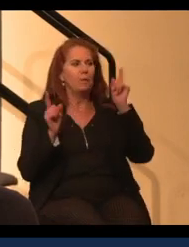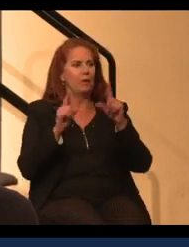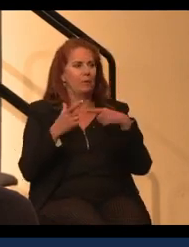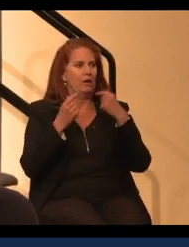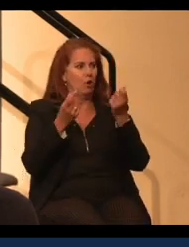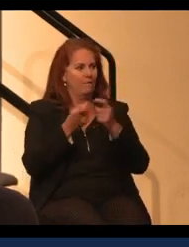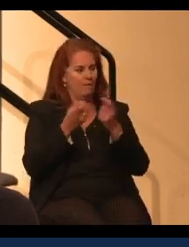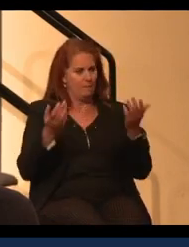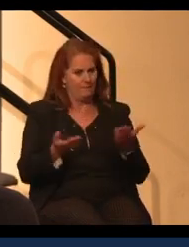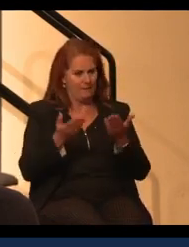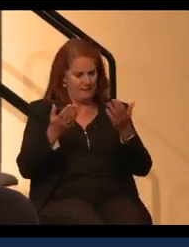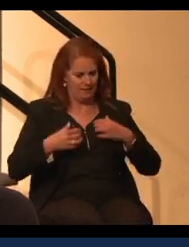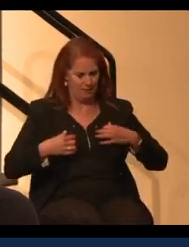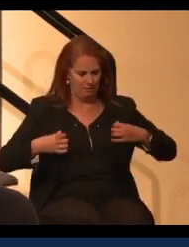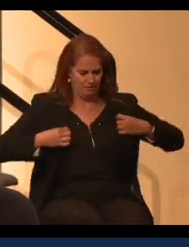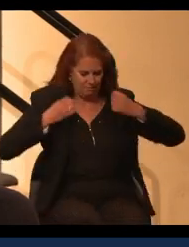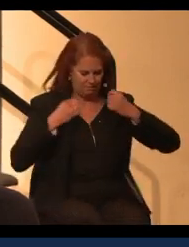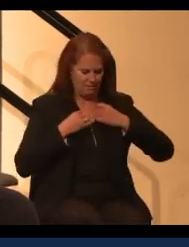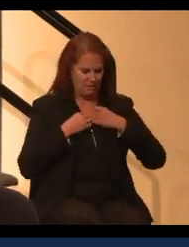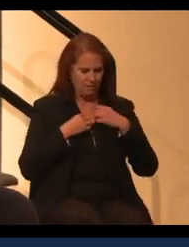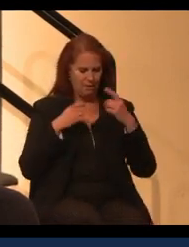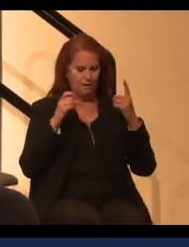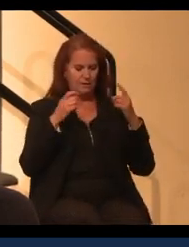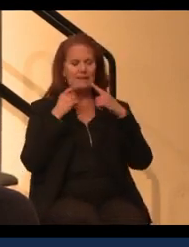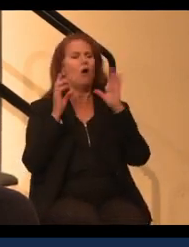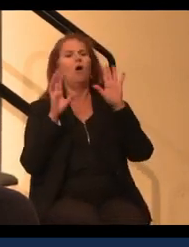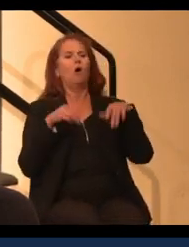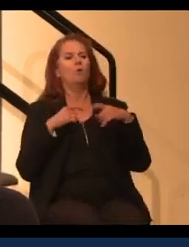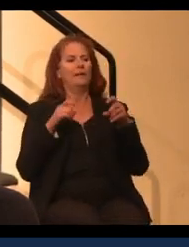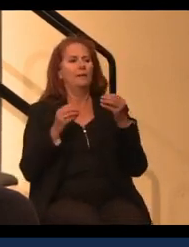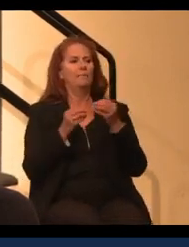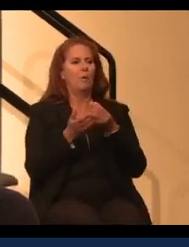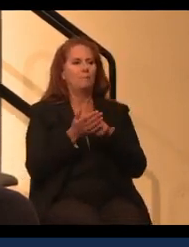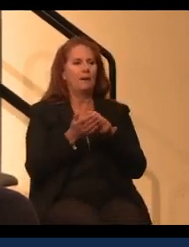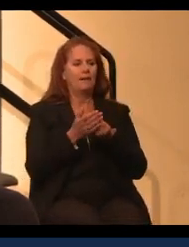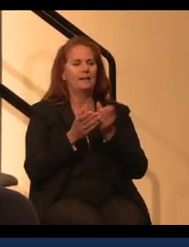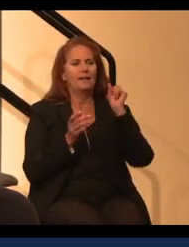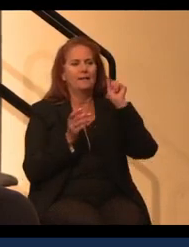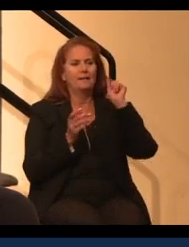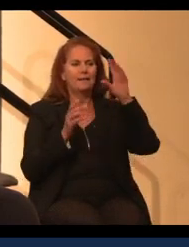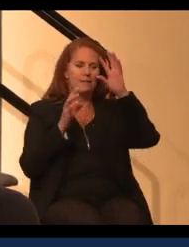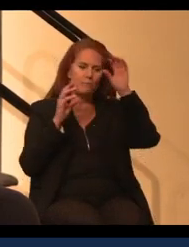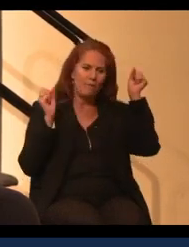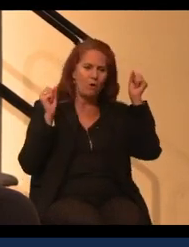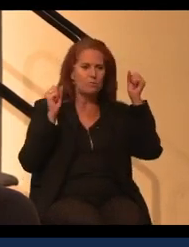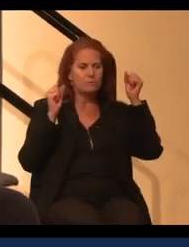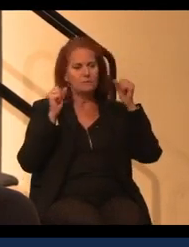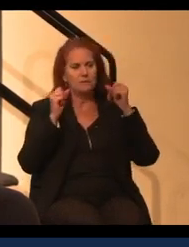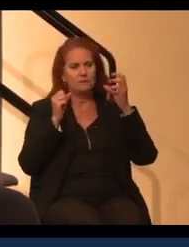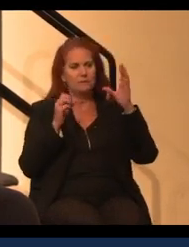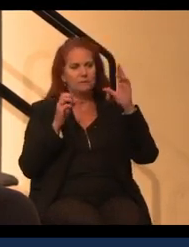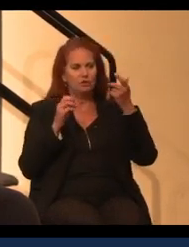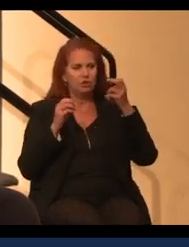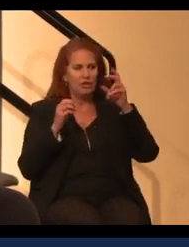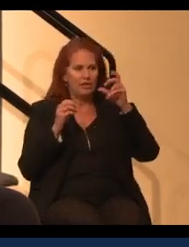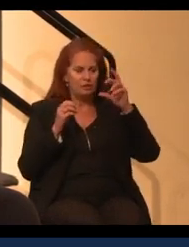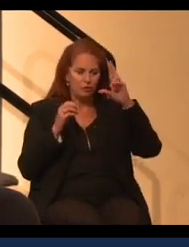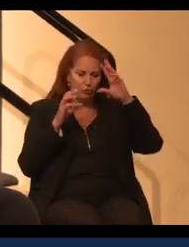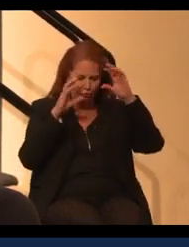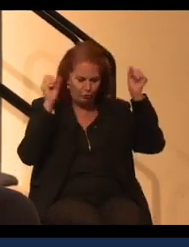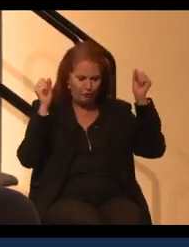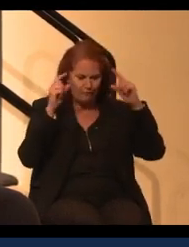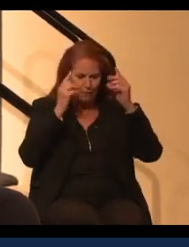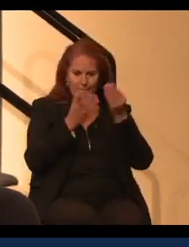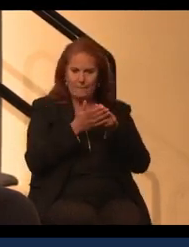from here? I know the first thing is we need more money. Let's ask the provost or the president, the chancellor for money. And oftentimes that's